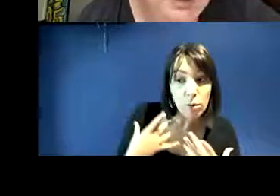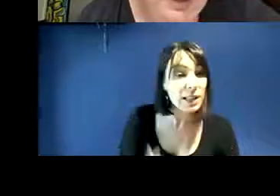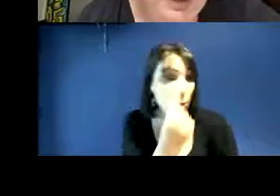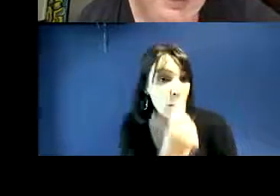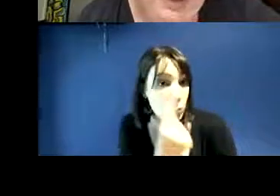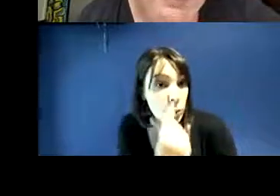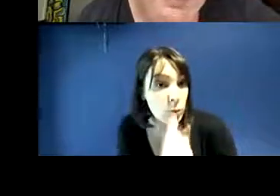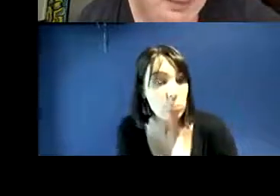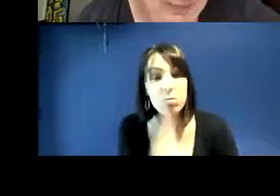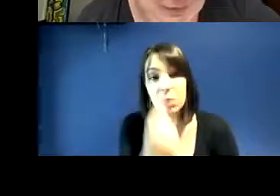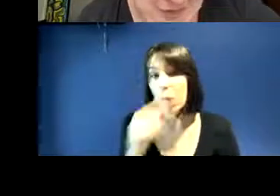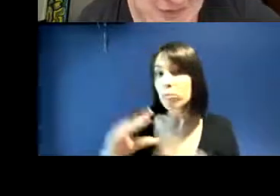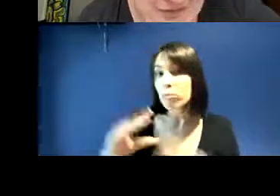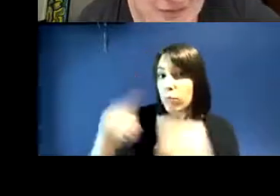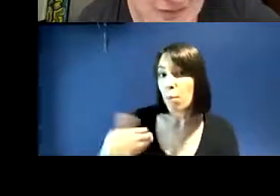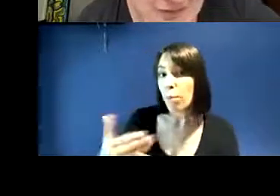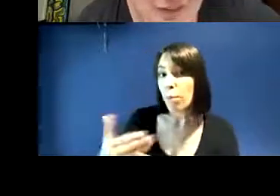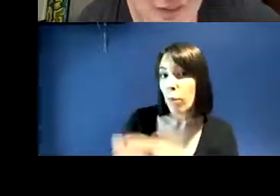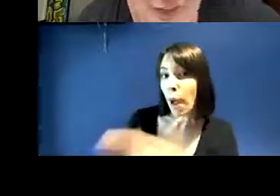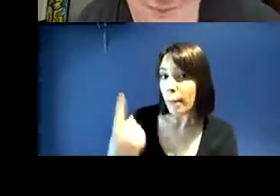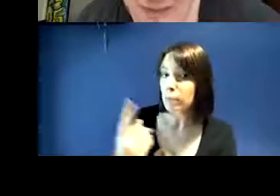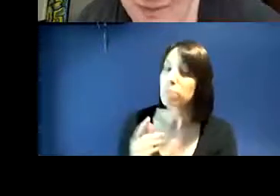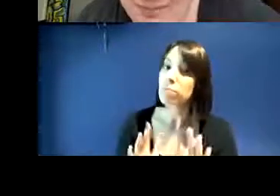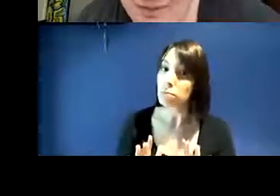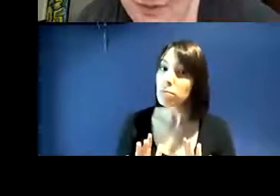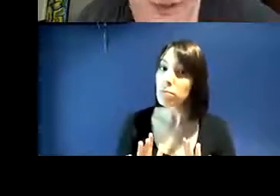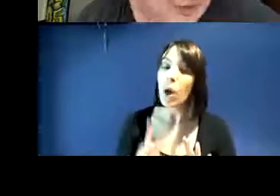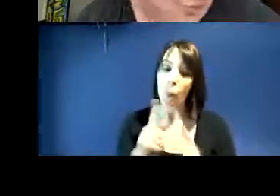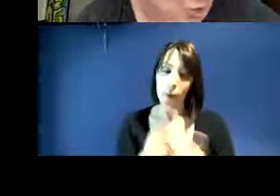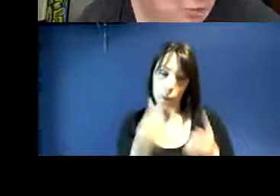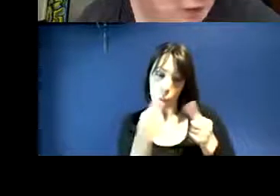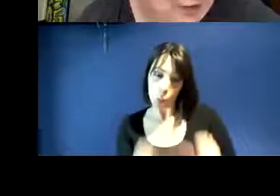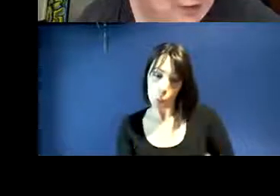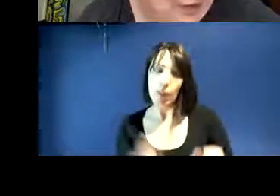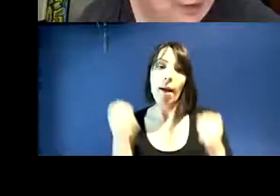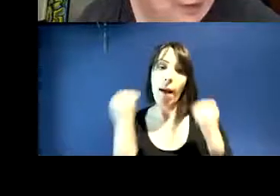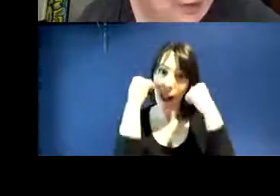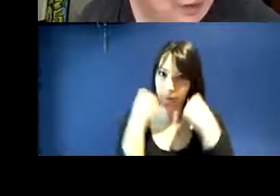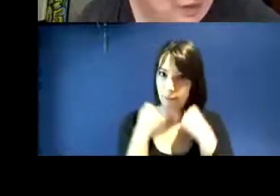By addressing the evidence-based drivers and by promoting